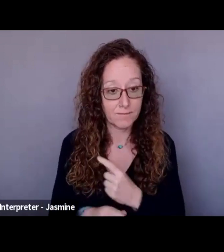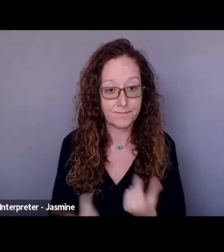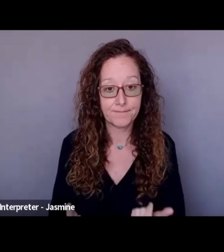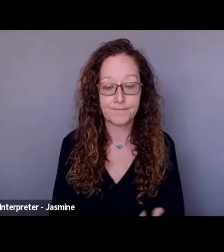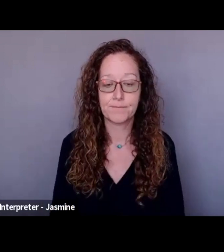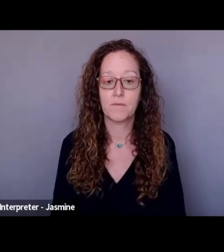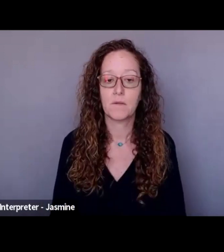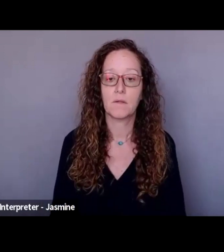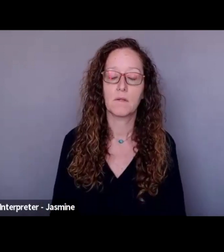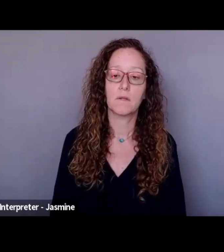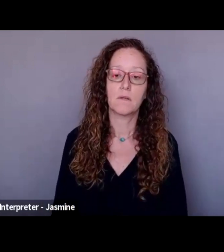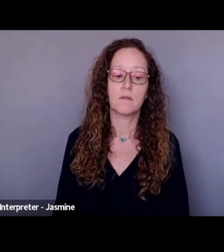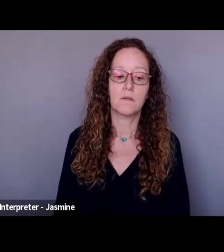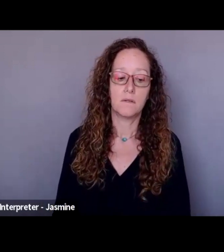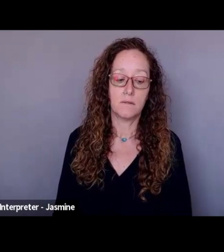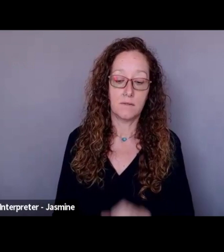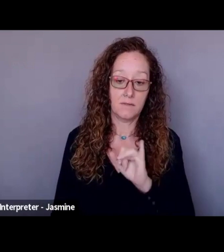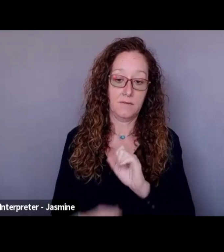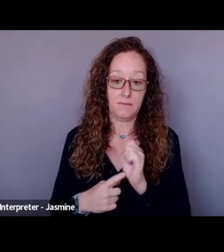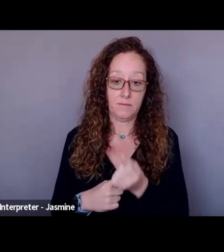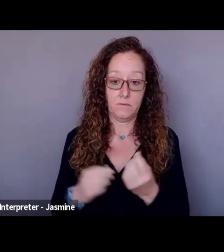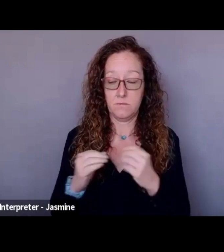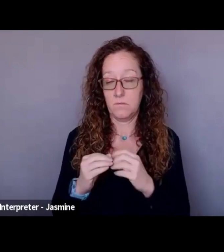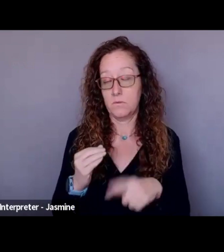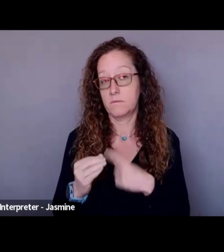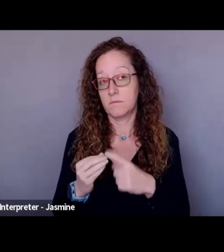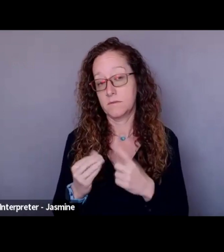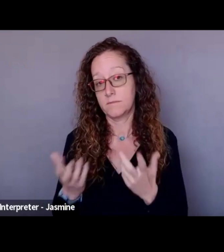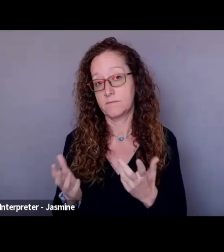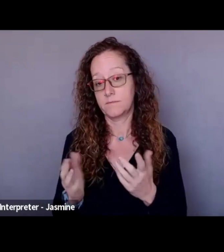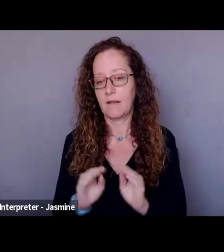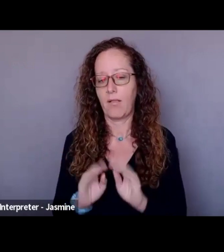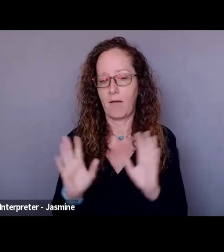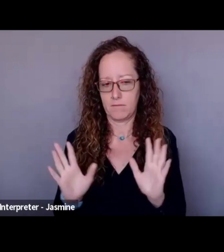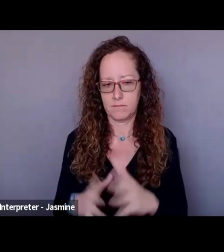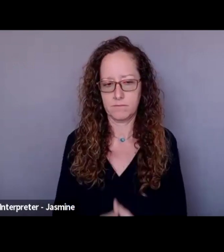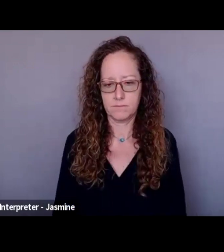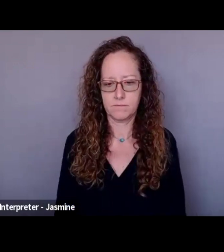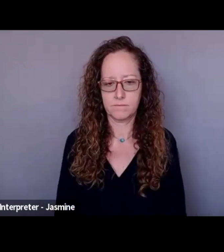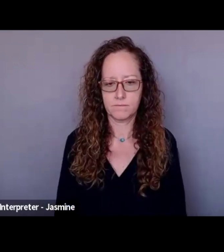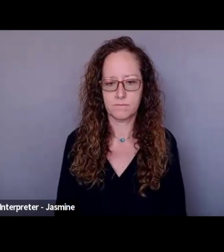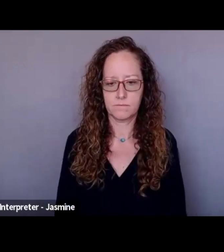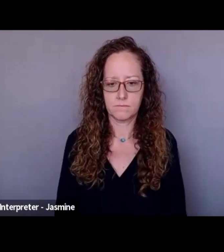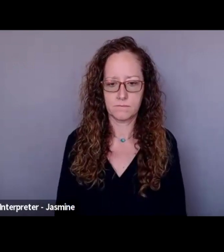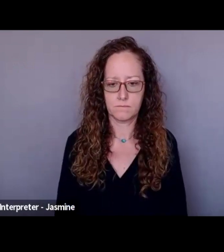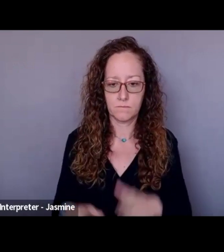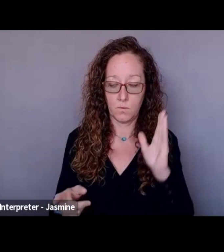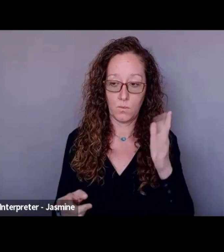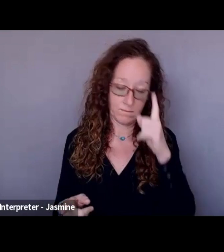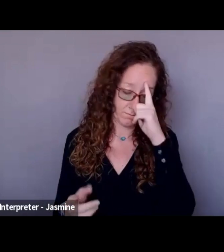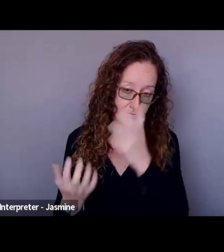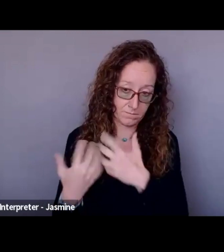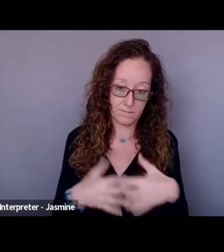more about, in that case, it's really more about clarity. Will it make sense to